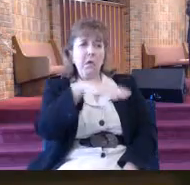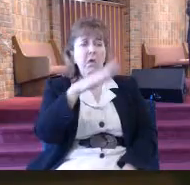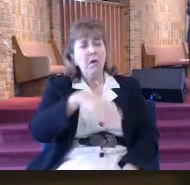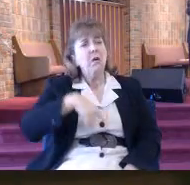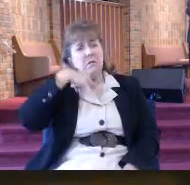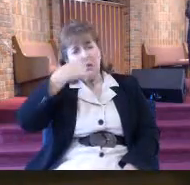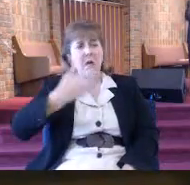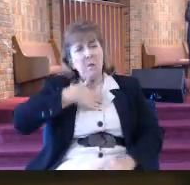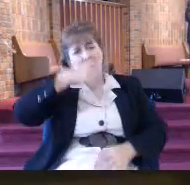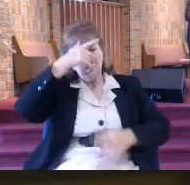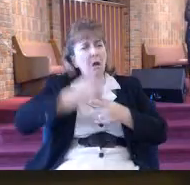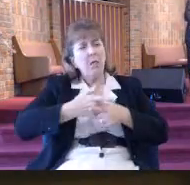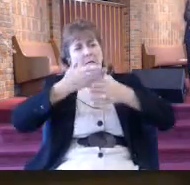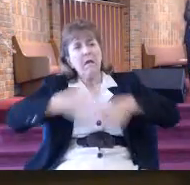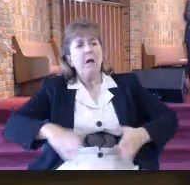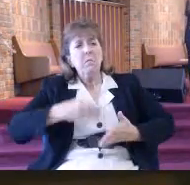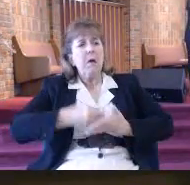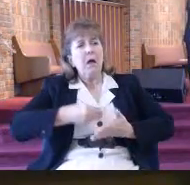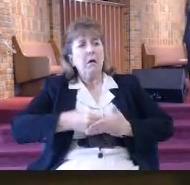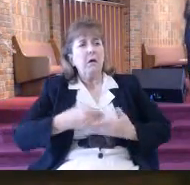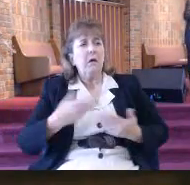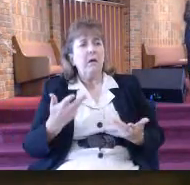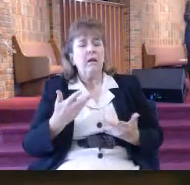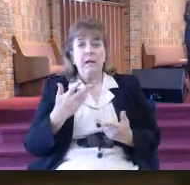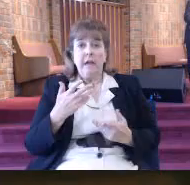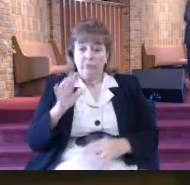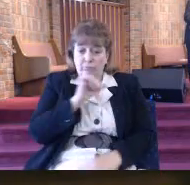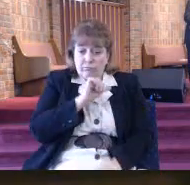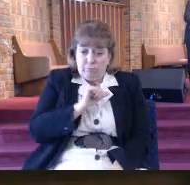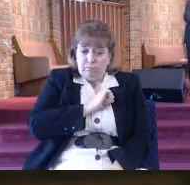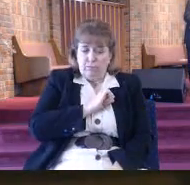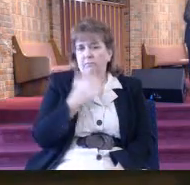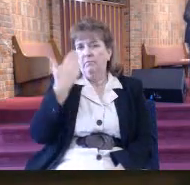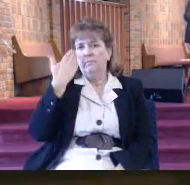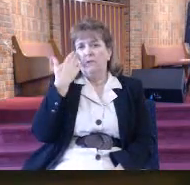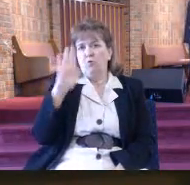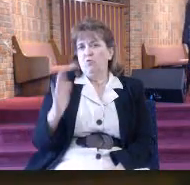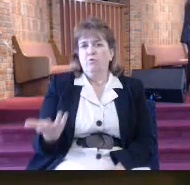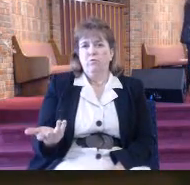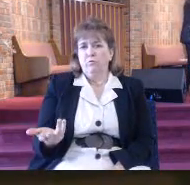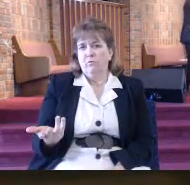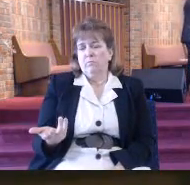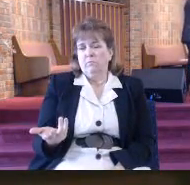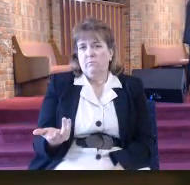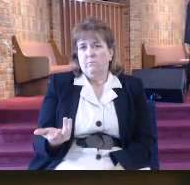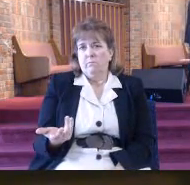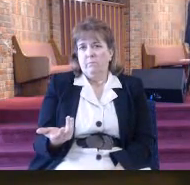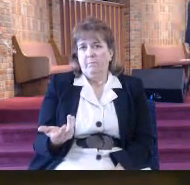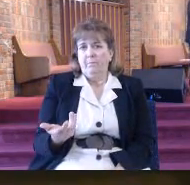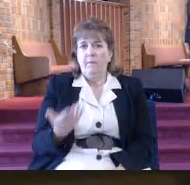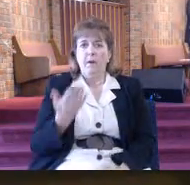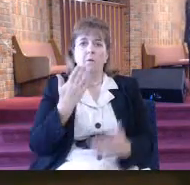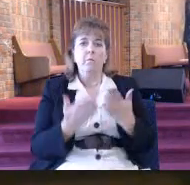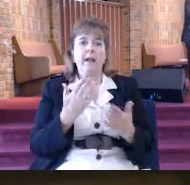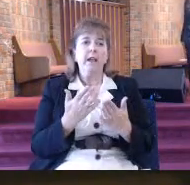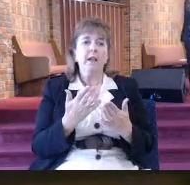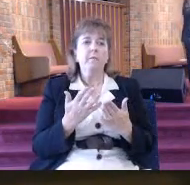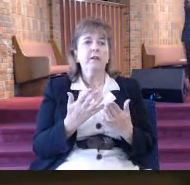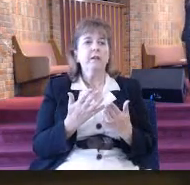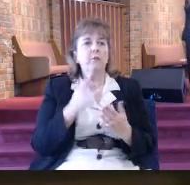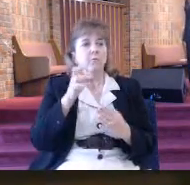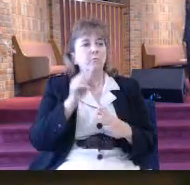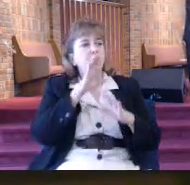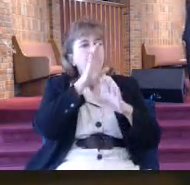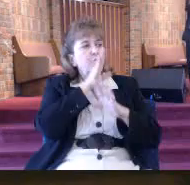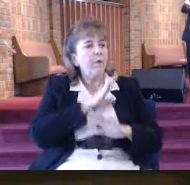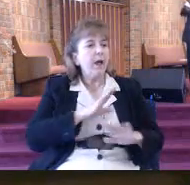brother to divide the inheritance." Could have been. Or it may be that Jesus had a moment where this man had an opportunity